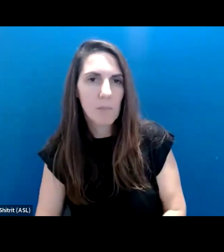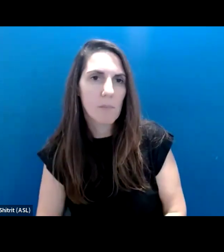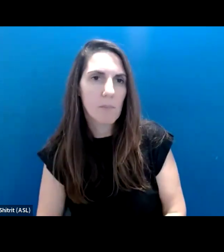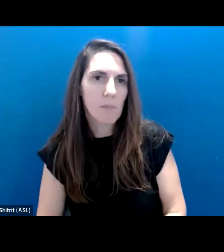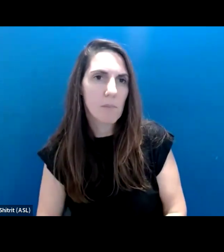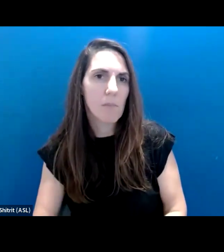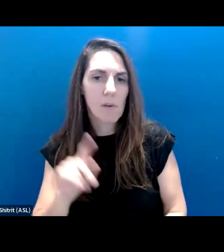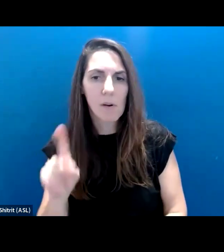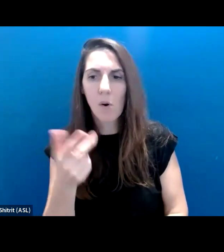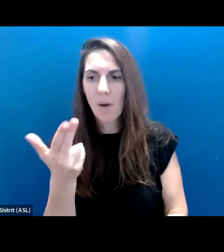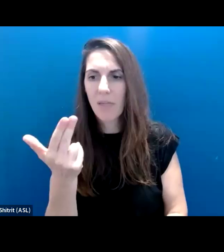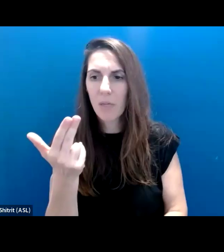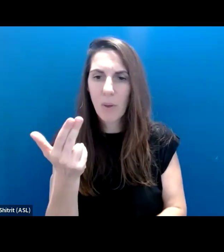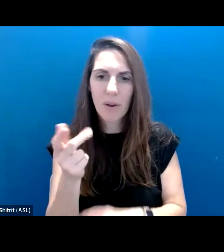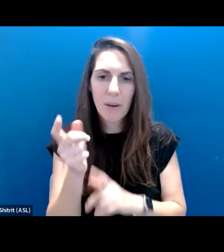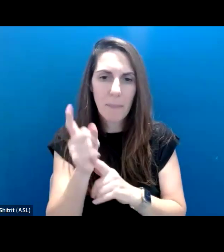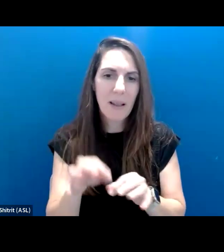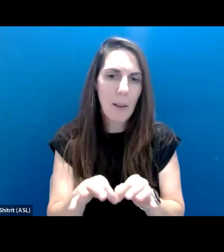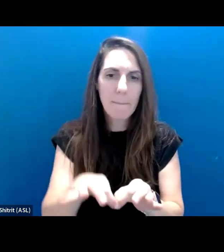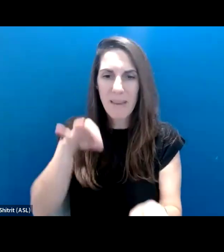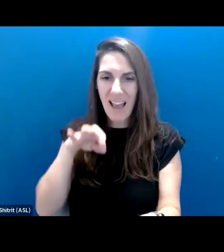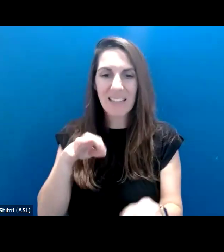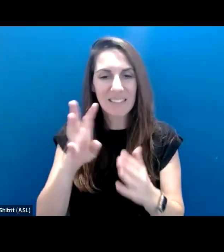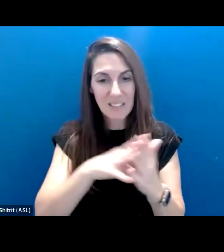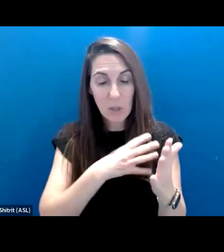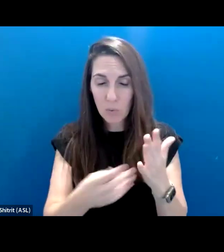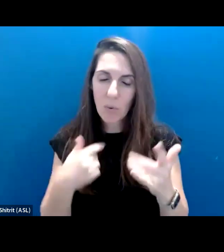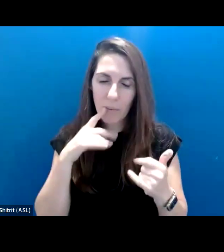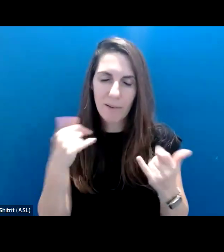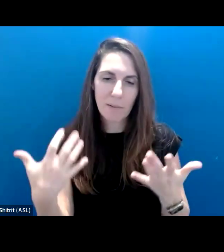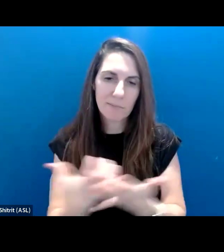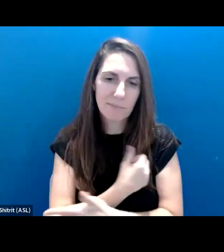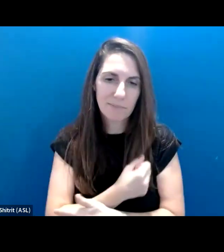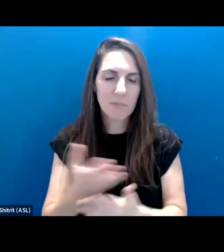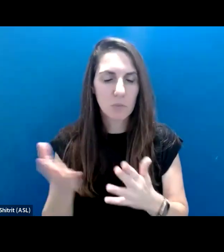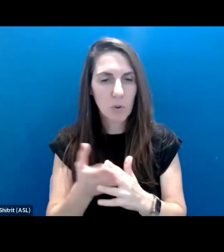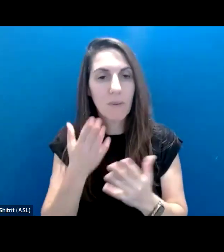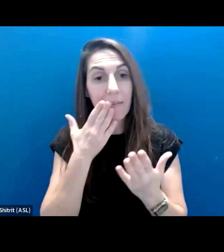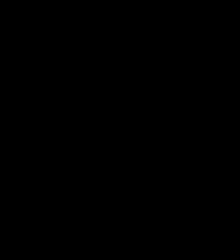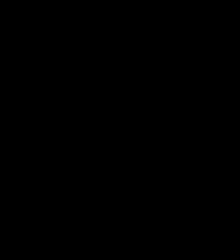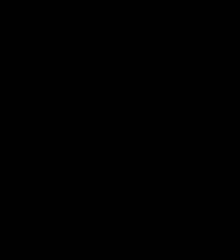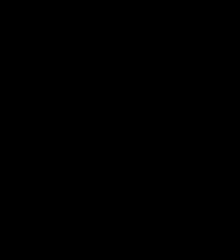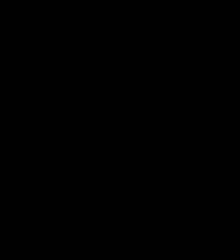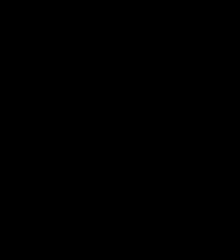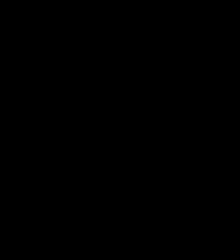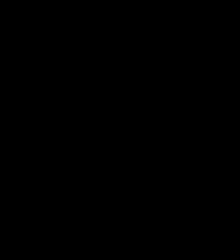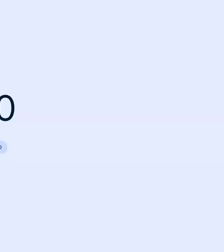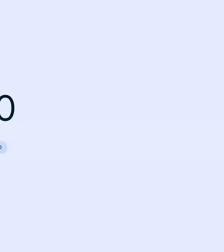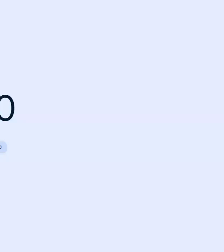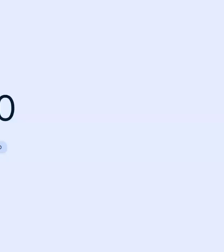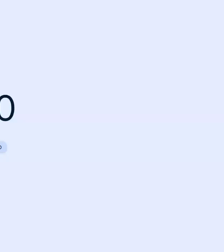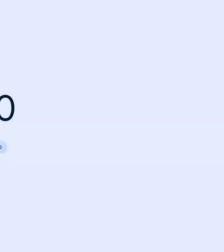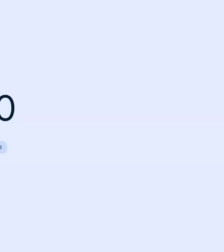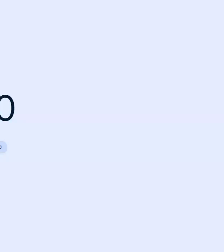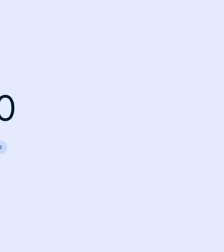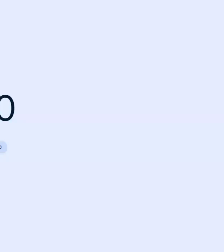only 13 minutes behind schedule, we will take our break. Thank you all so much. We will be back. It's 2:44 Eastern time, so we